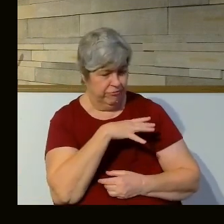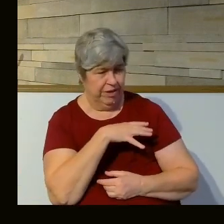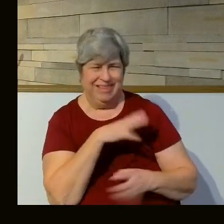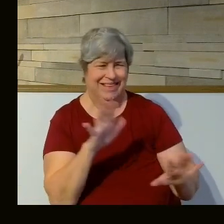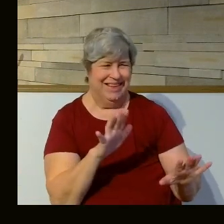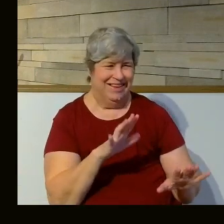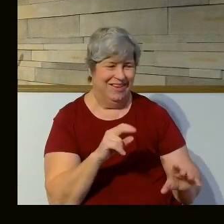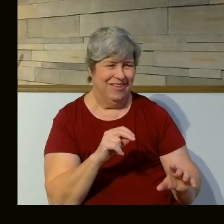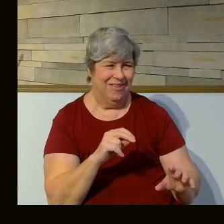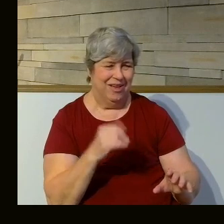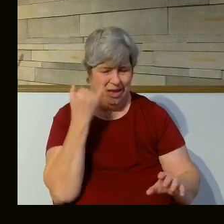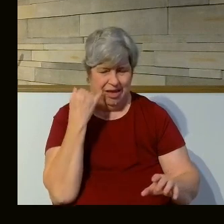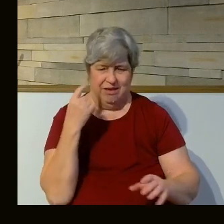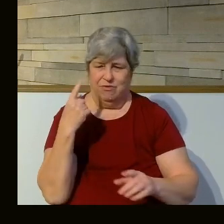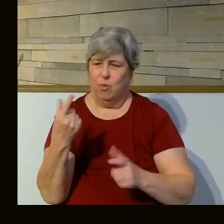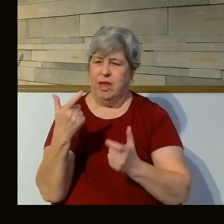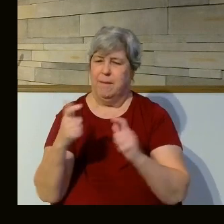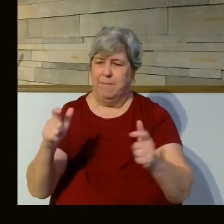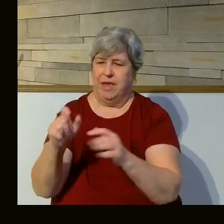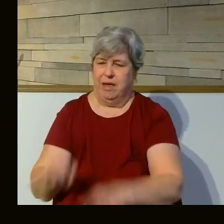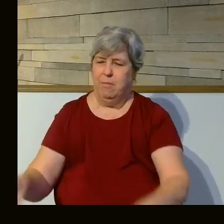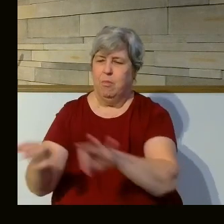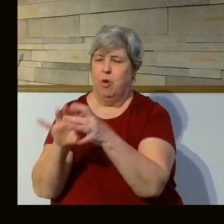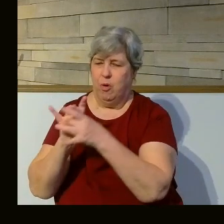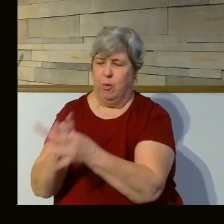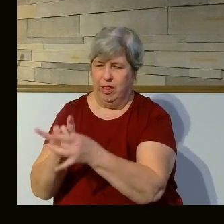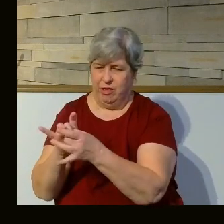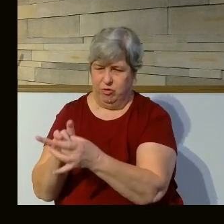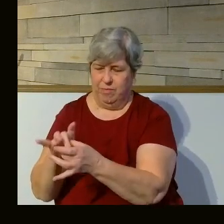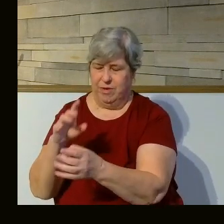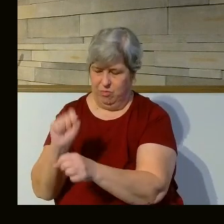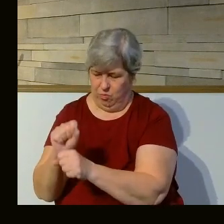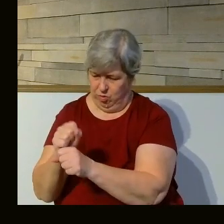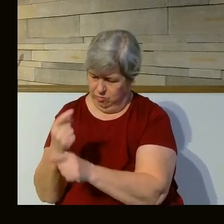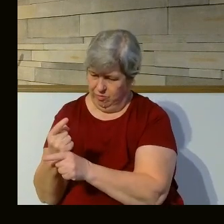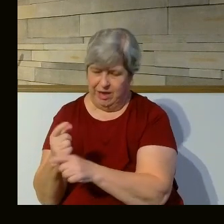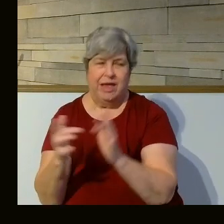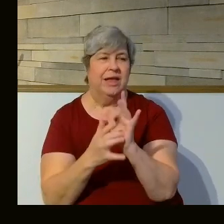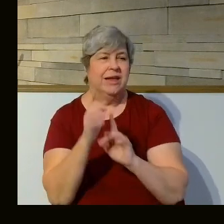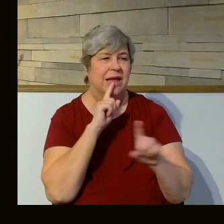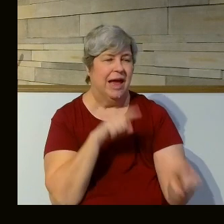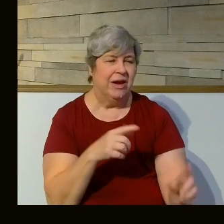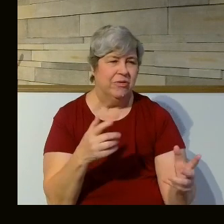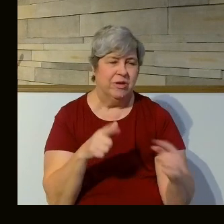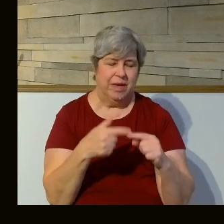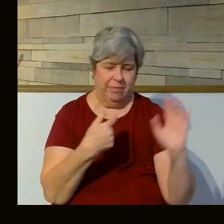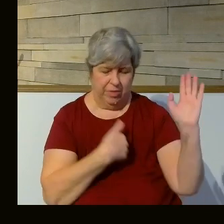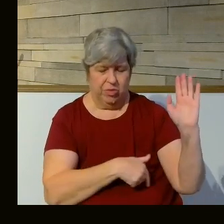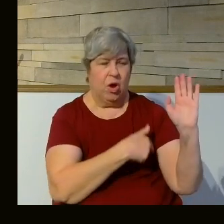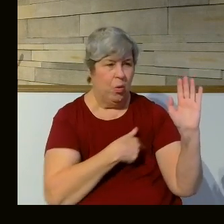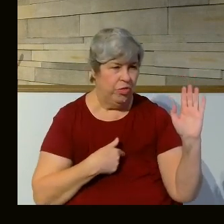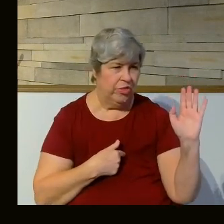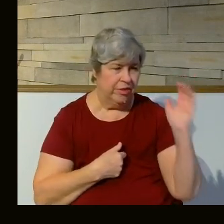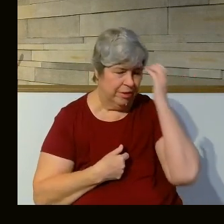it doesn't work that way. Get the big one first, and then move on from there. Jesus answered this issue about the oaths that are going